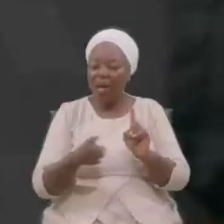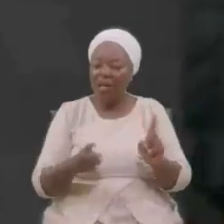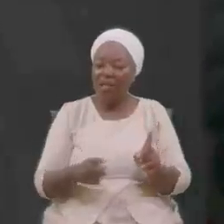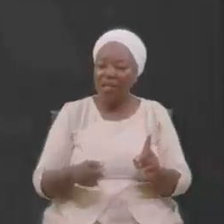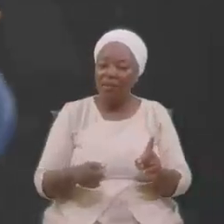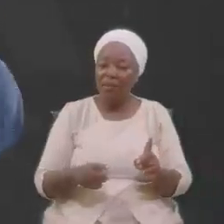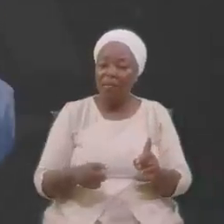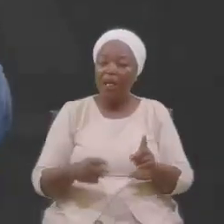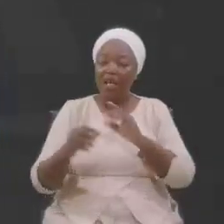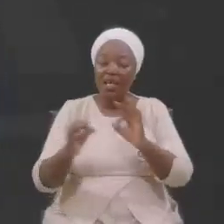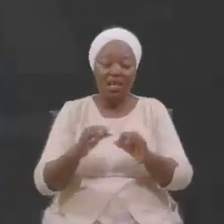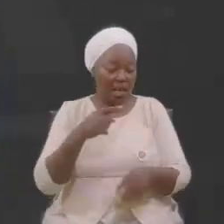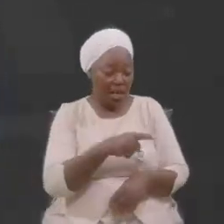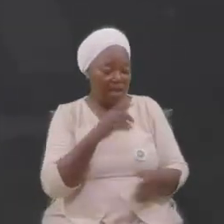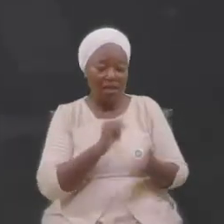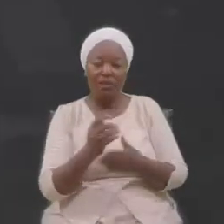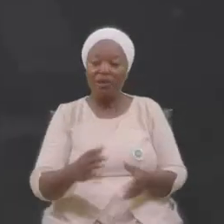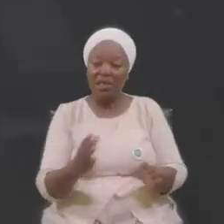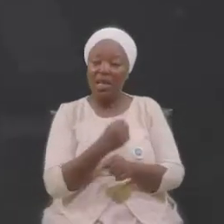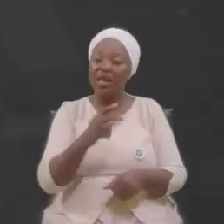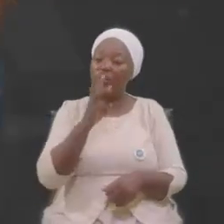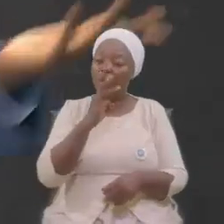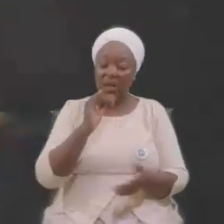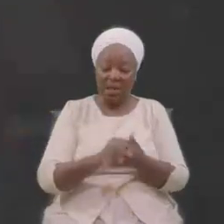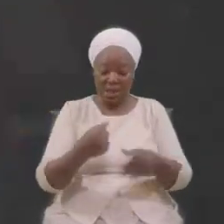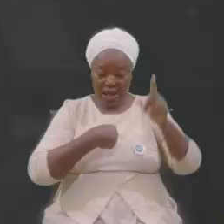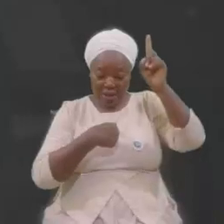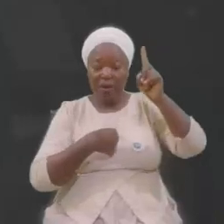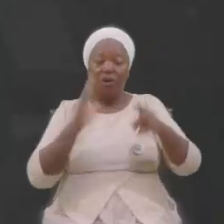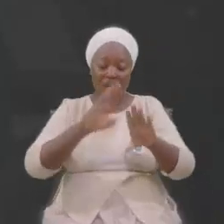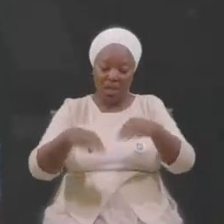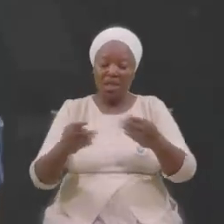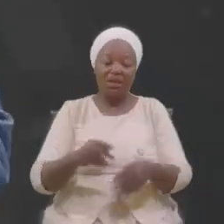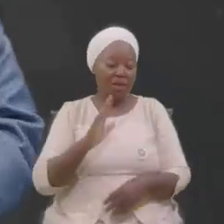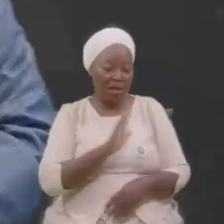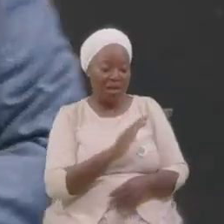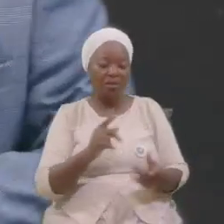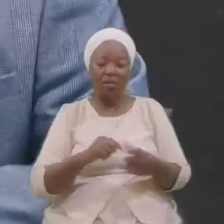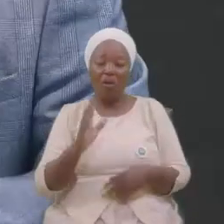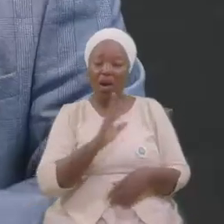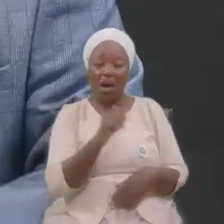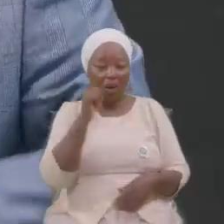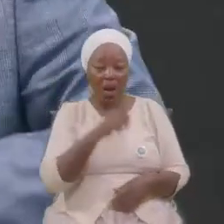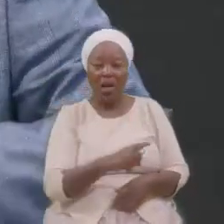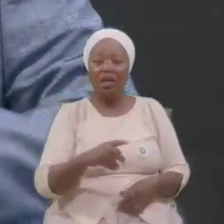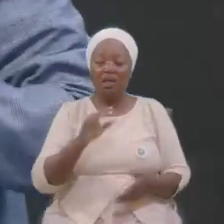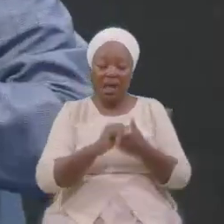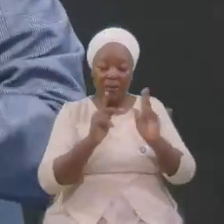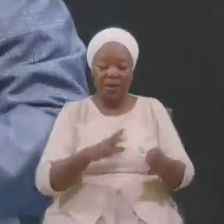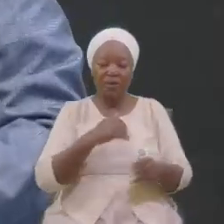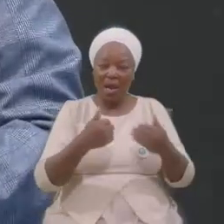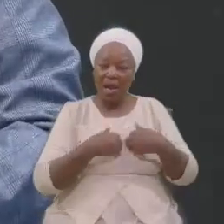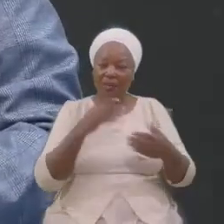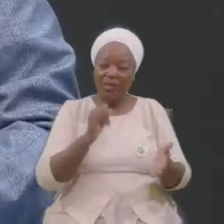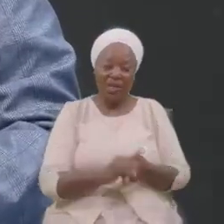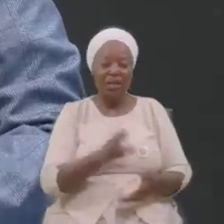that will get the water that I give him or give her, he will have that water bubbling